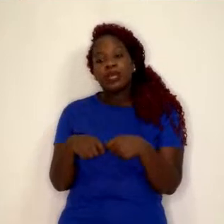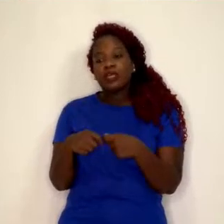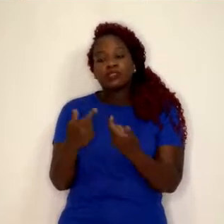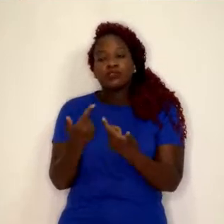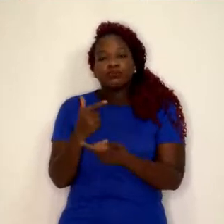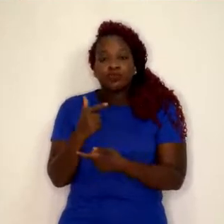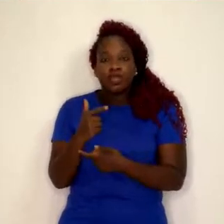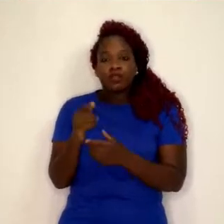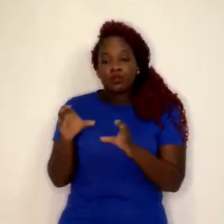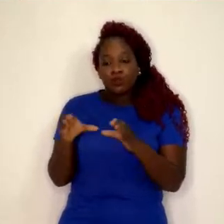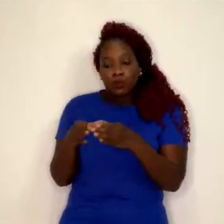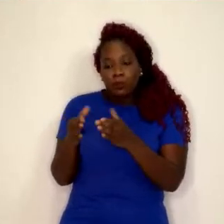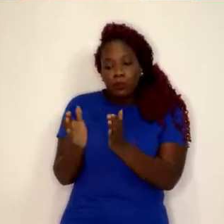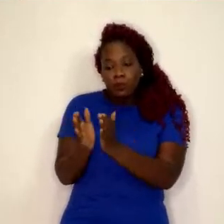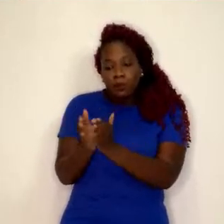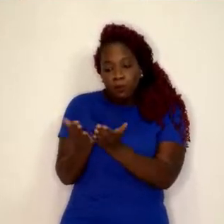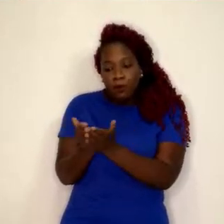less of a possibility for working class people